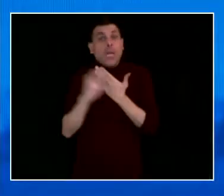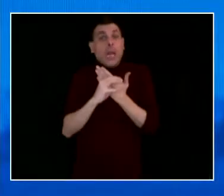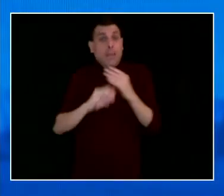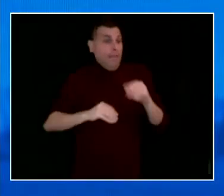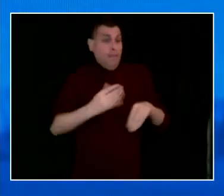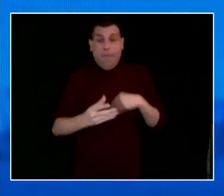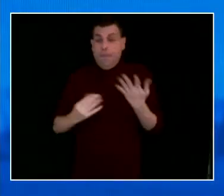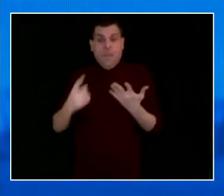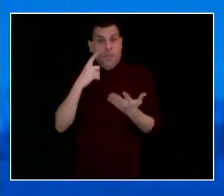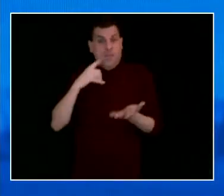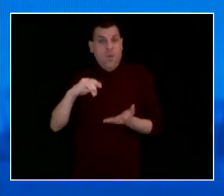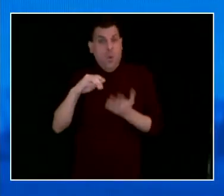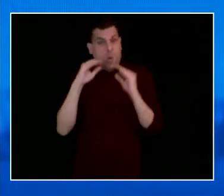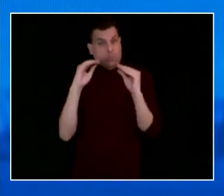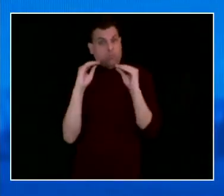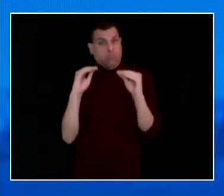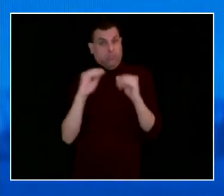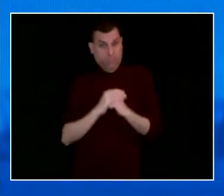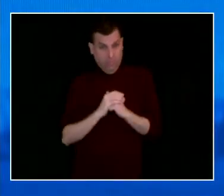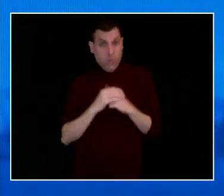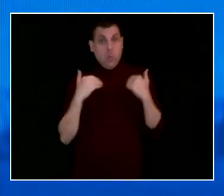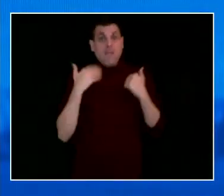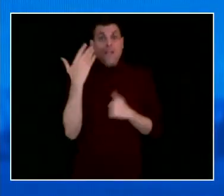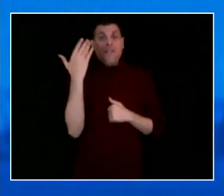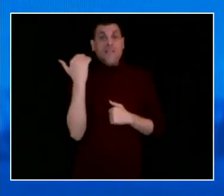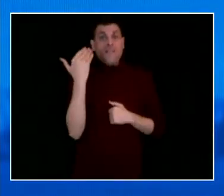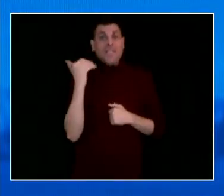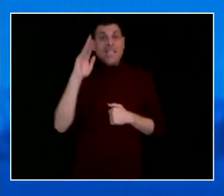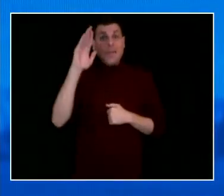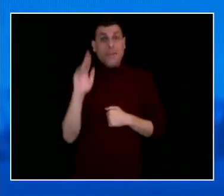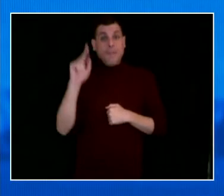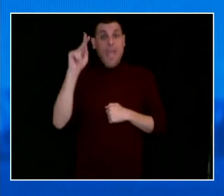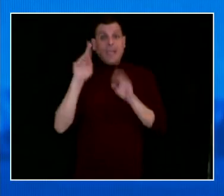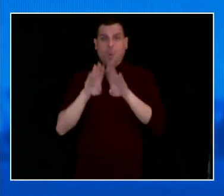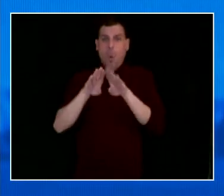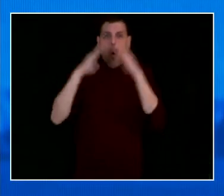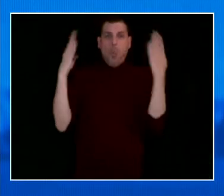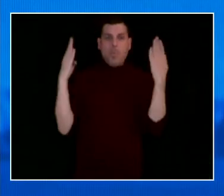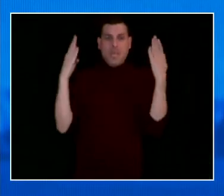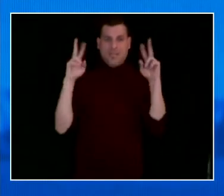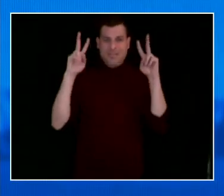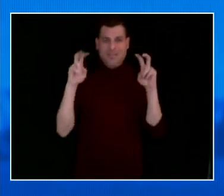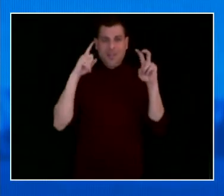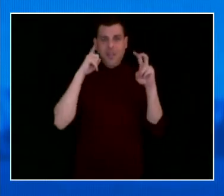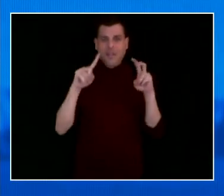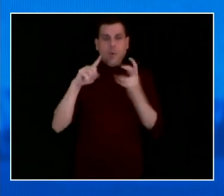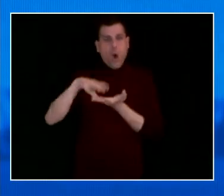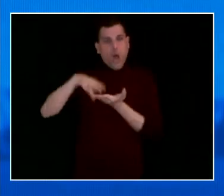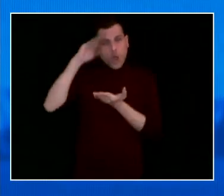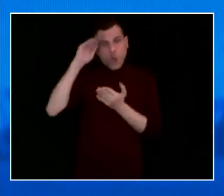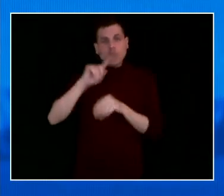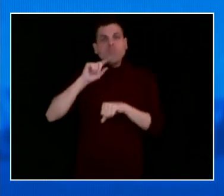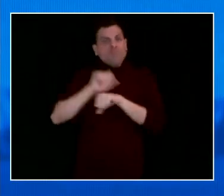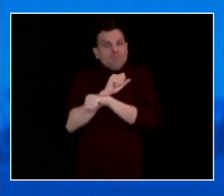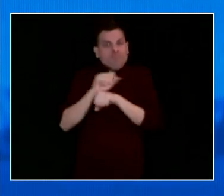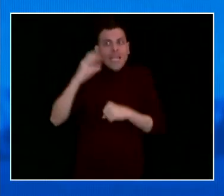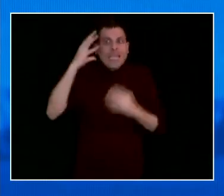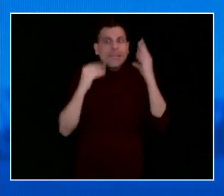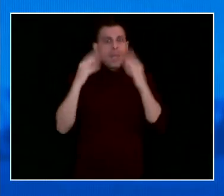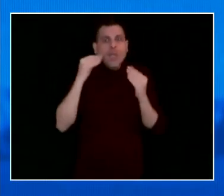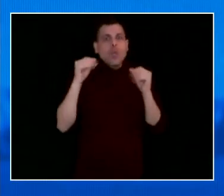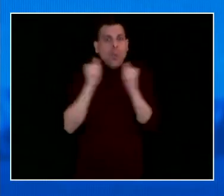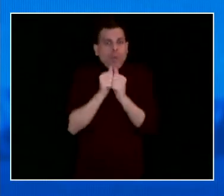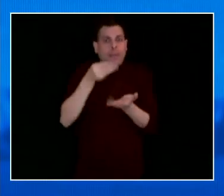up 15 bank branches in our city schools to give students real-world experience, opening